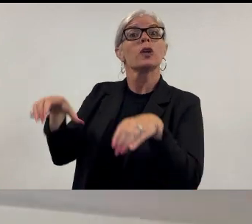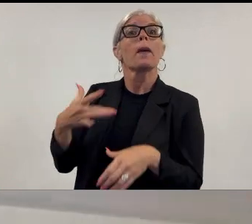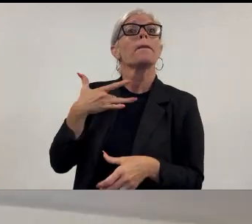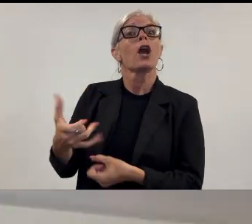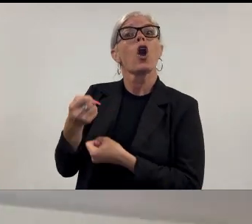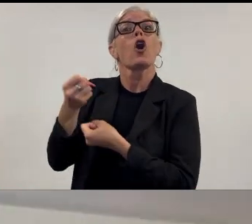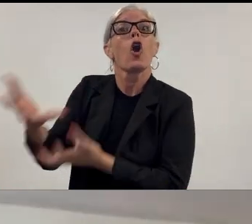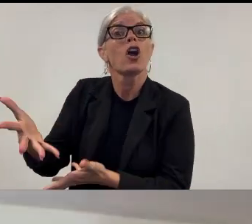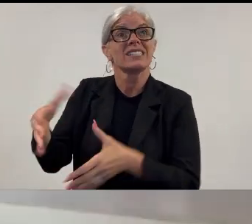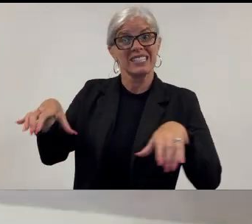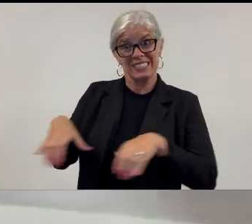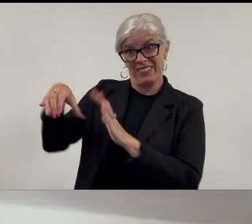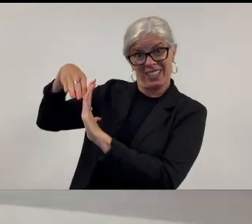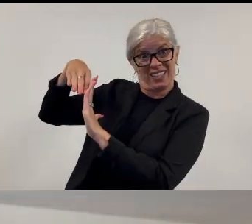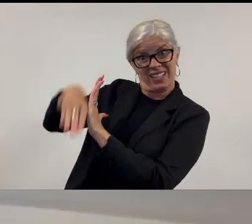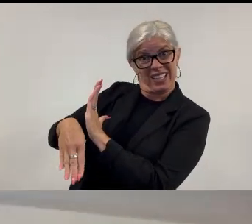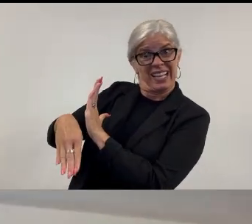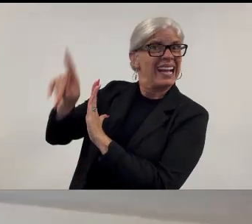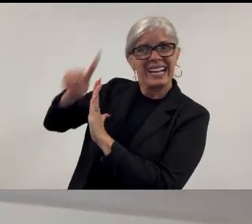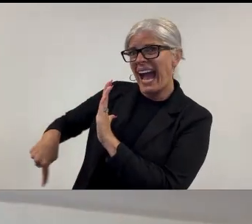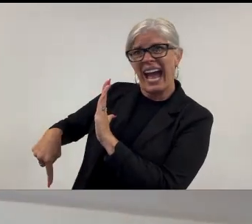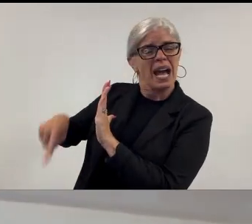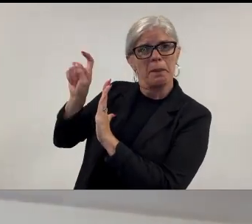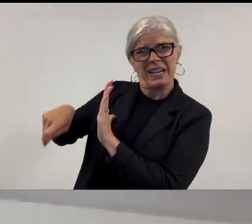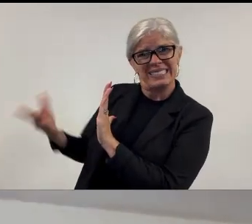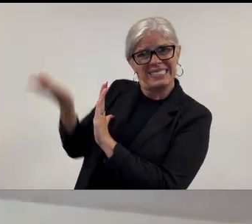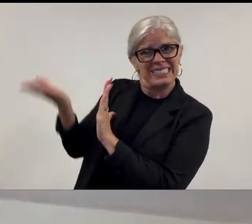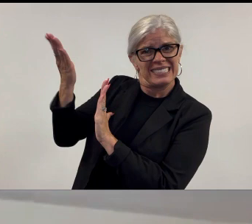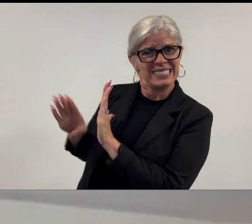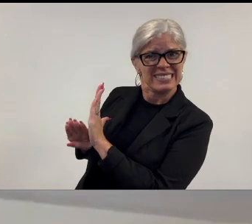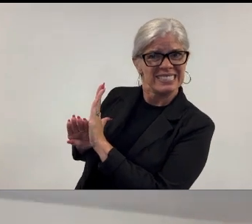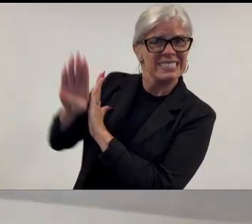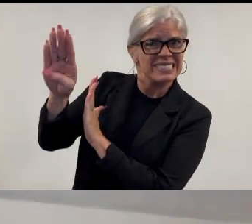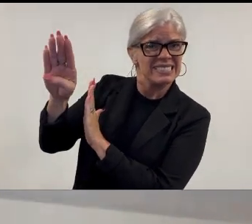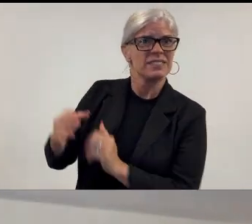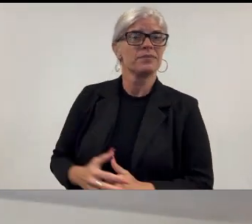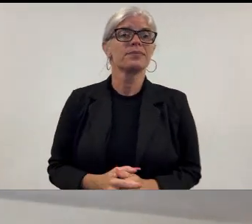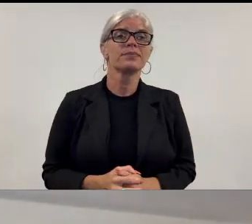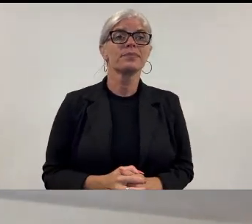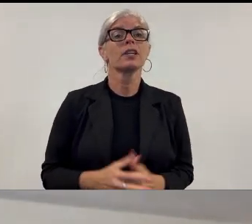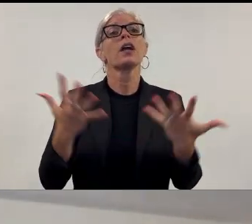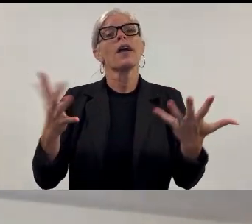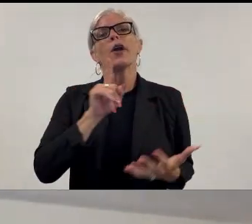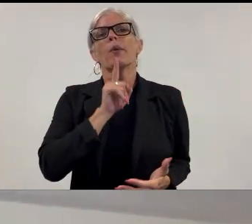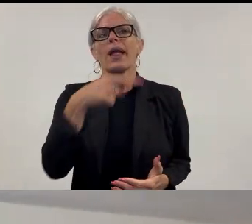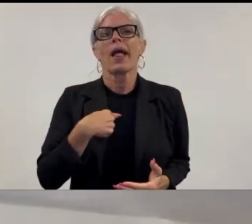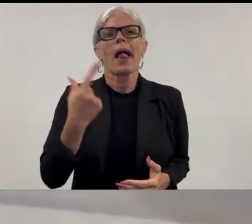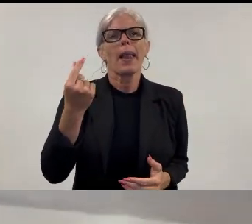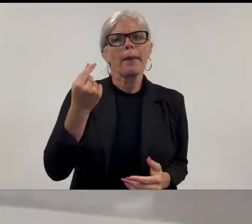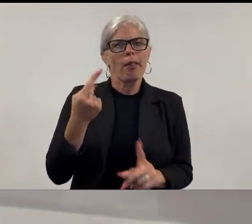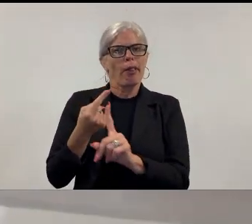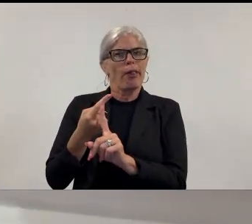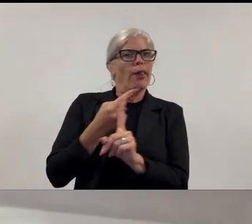injury decreases the activity level. So I think I kind of went out on the periphery with